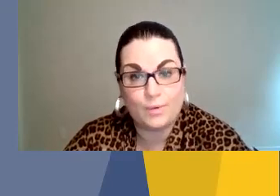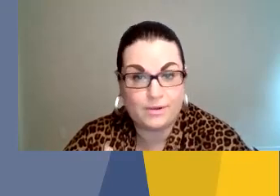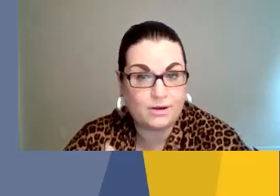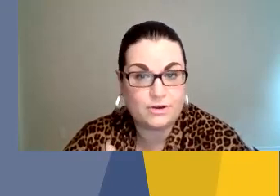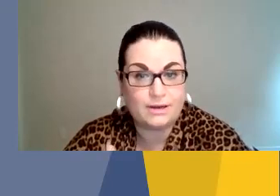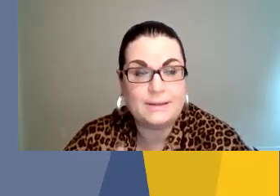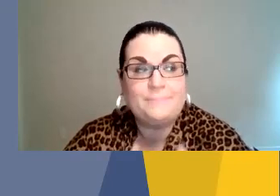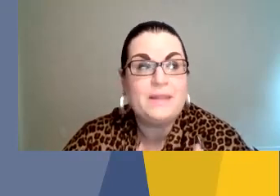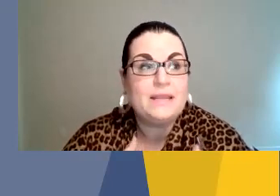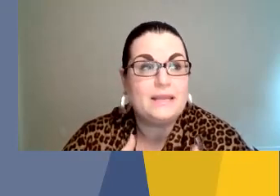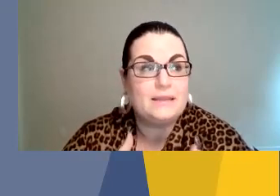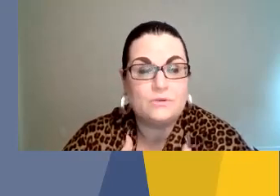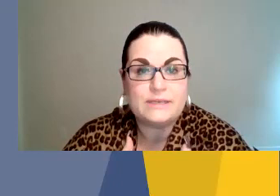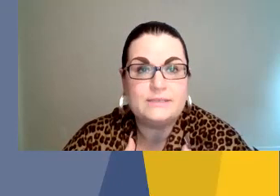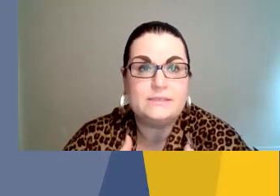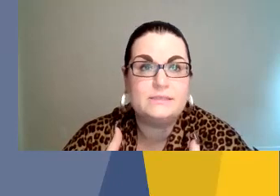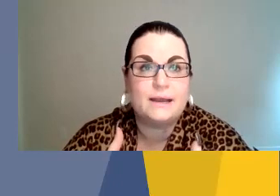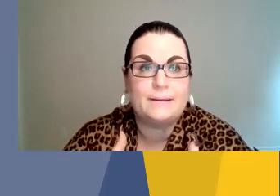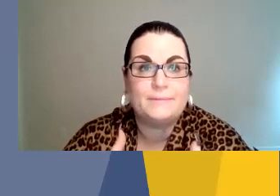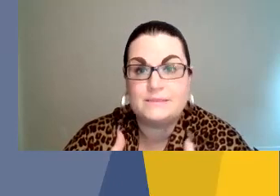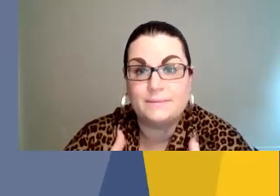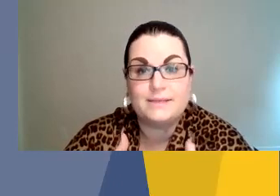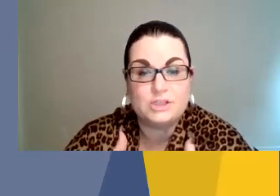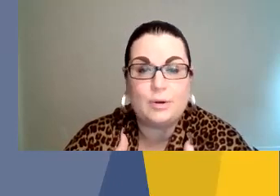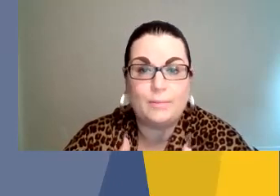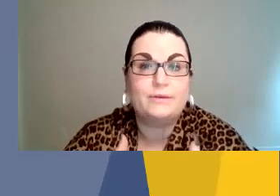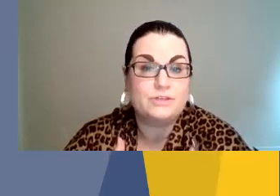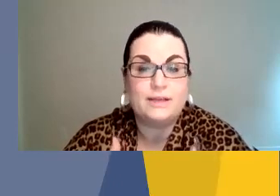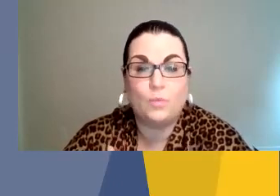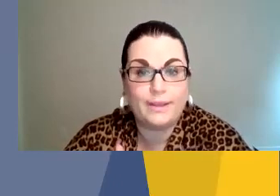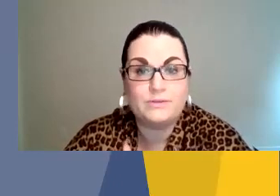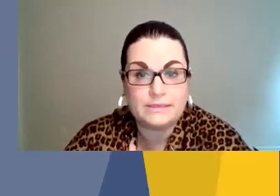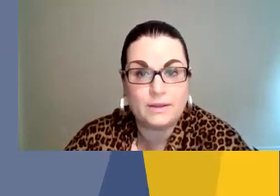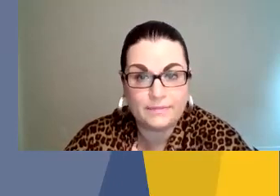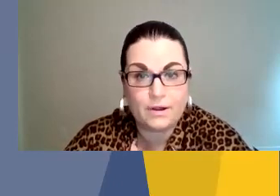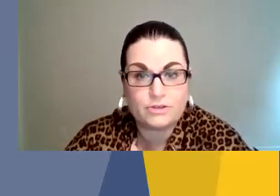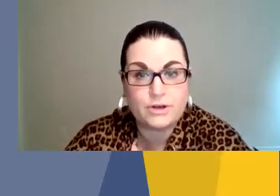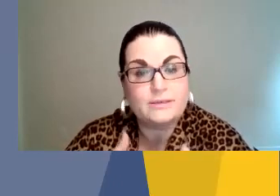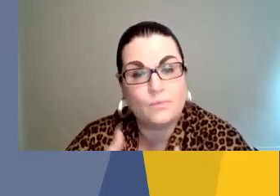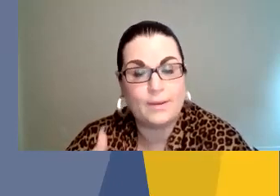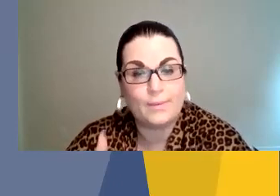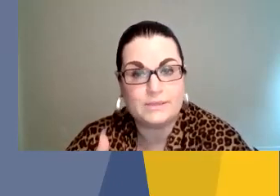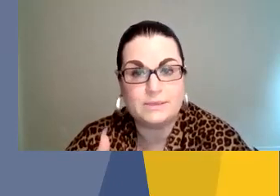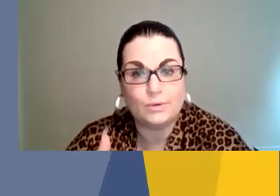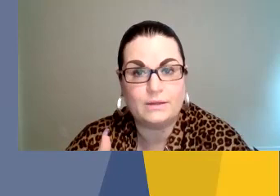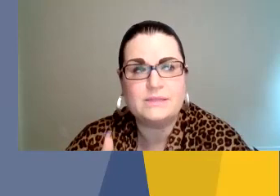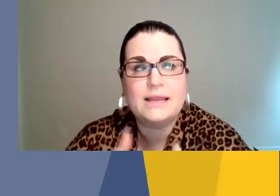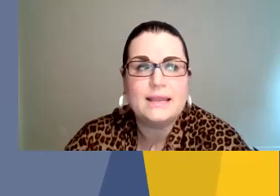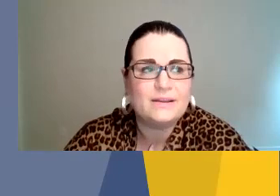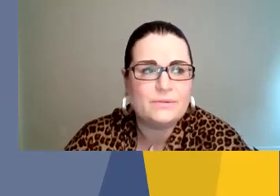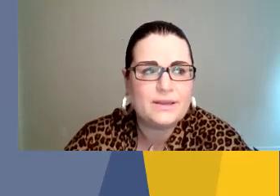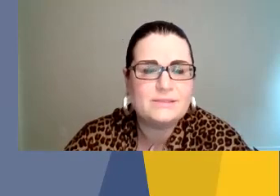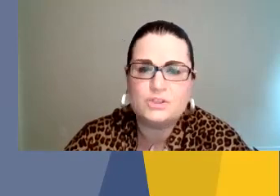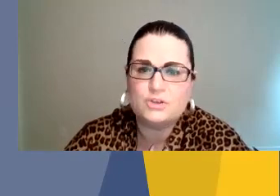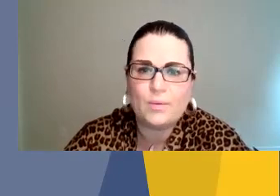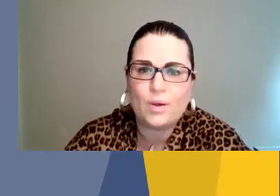you won't win the contract. In those cases, in some cases, you'll probably understand why you didn't get the contract and why it went to someone else.